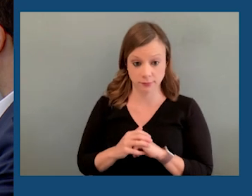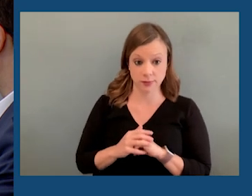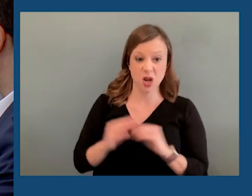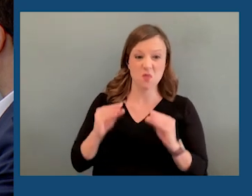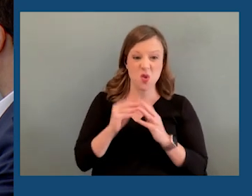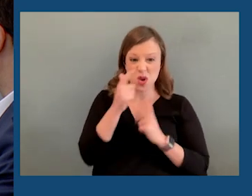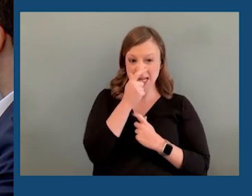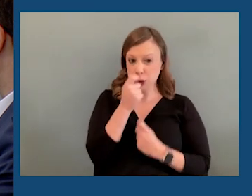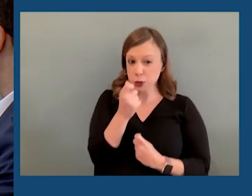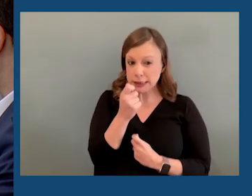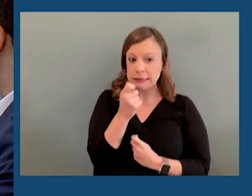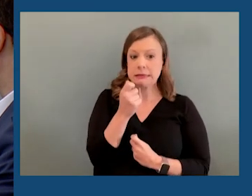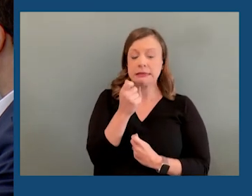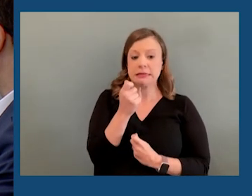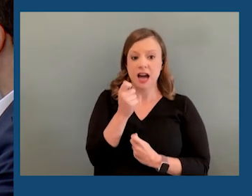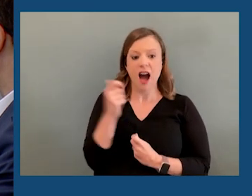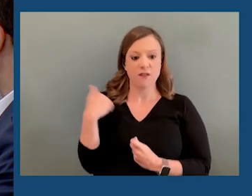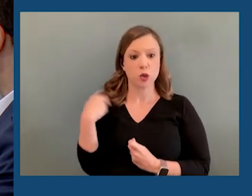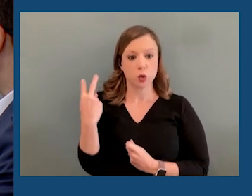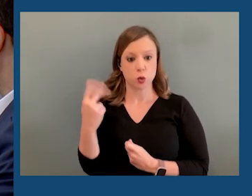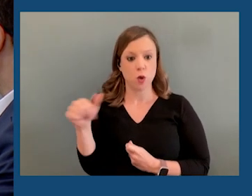have two other numbers to share with you.